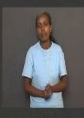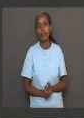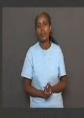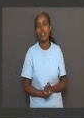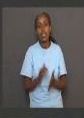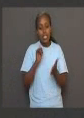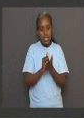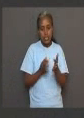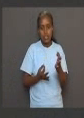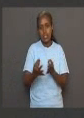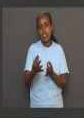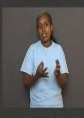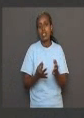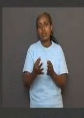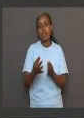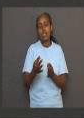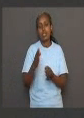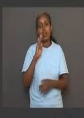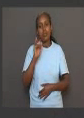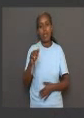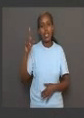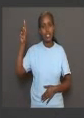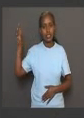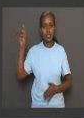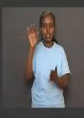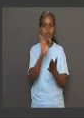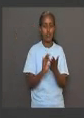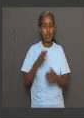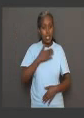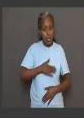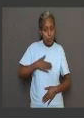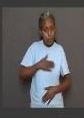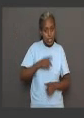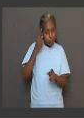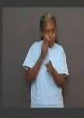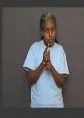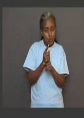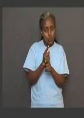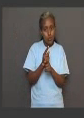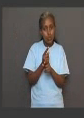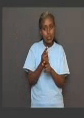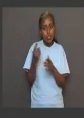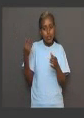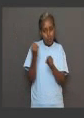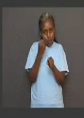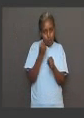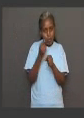That is expressed by this formula. Please be sure to make a note of it.